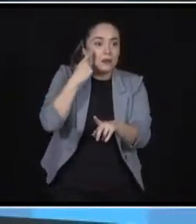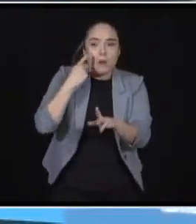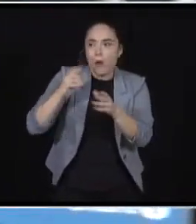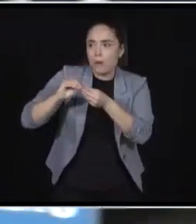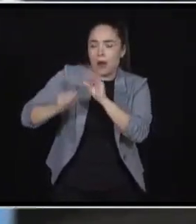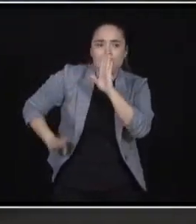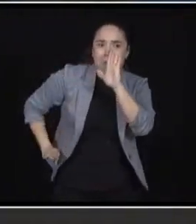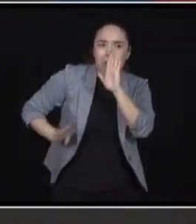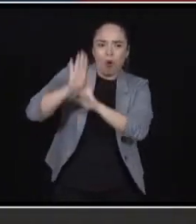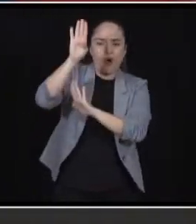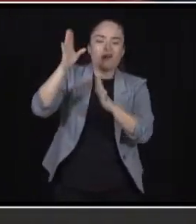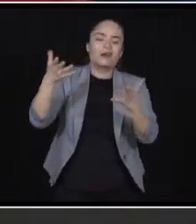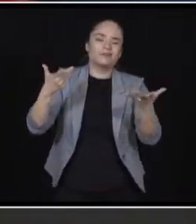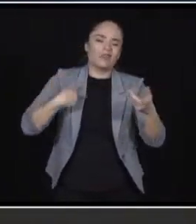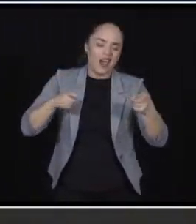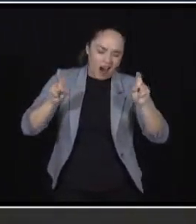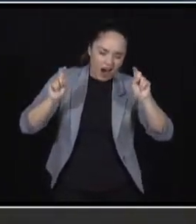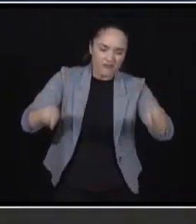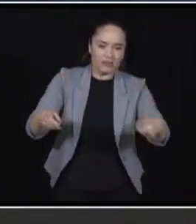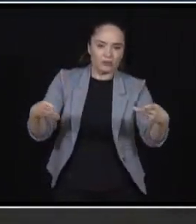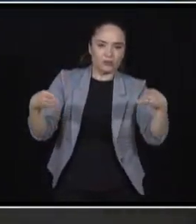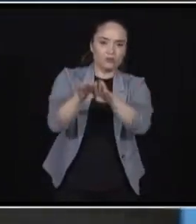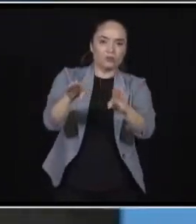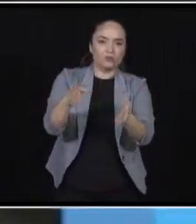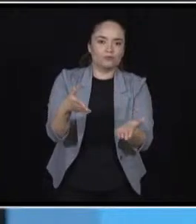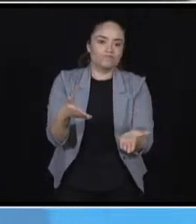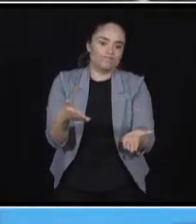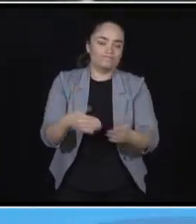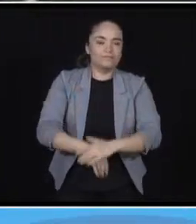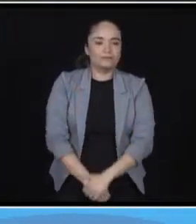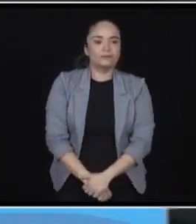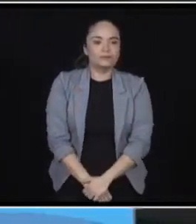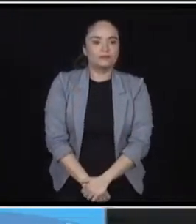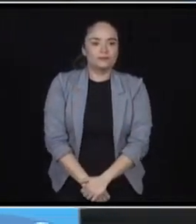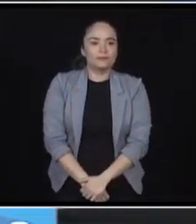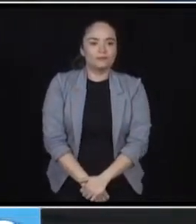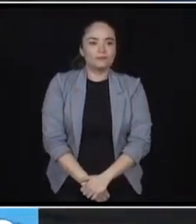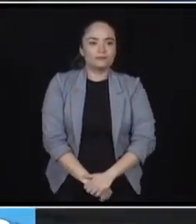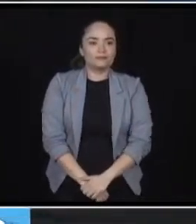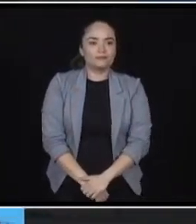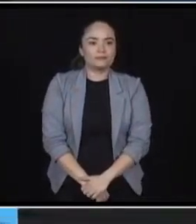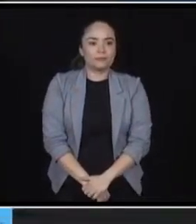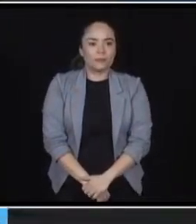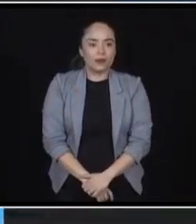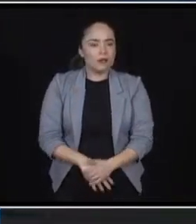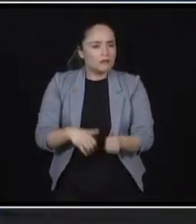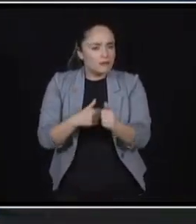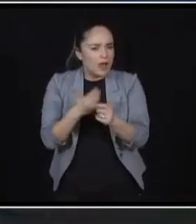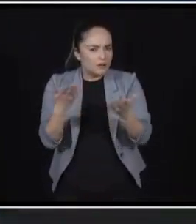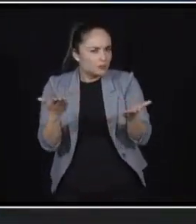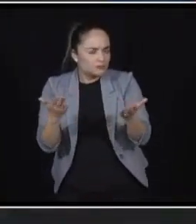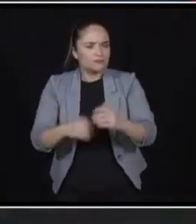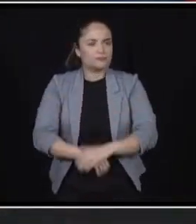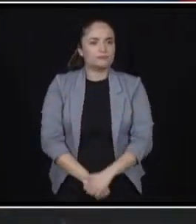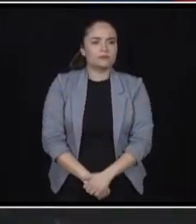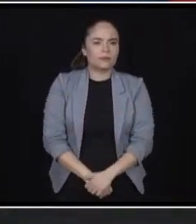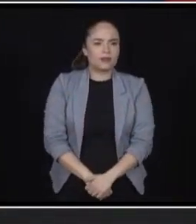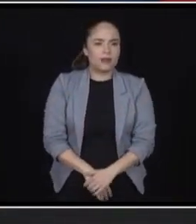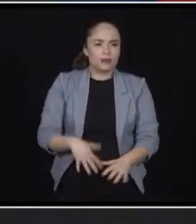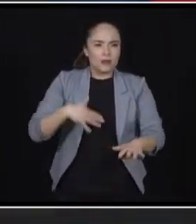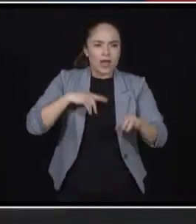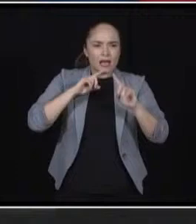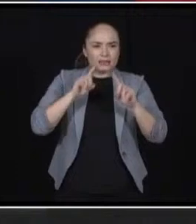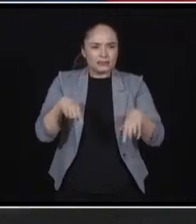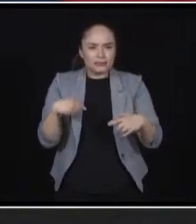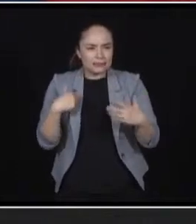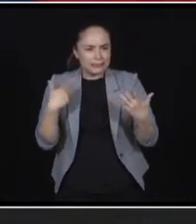Okay, I'm still trying to process that answer, but Premier, I just want to zoom out and ask you about some of your comments over the weekend. You